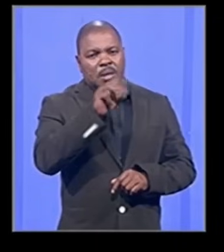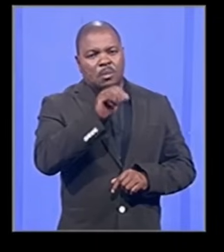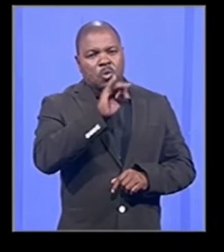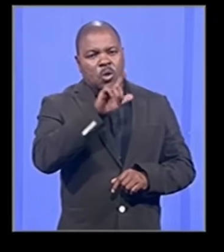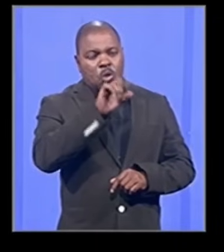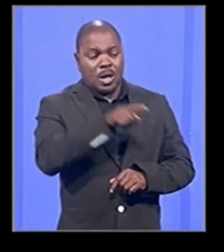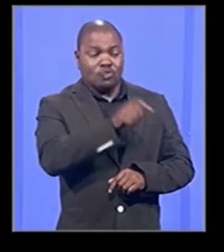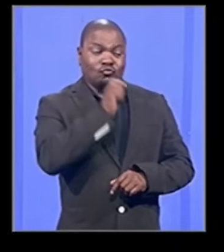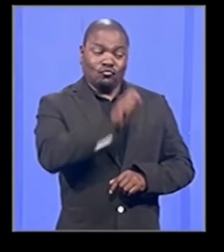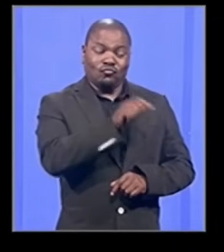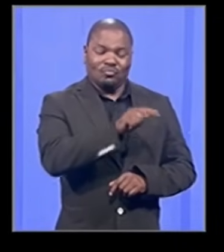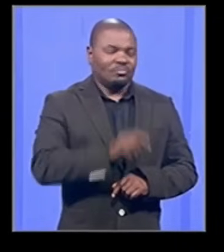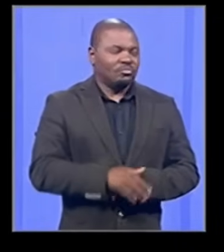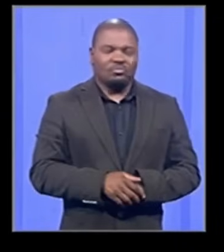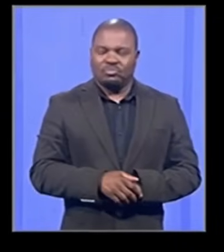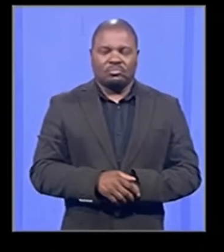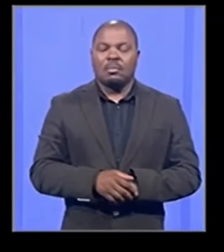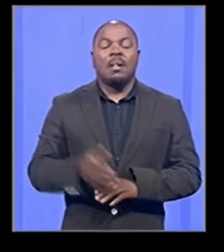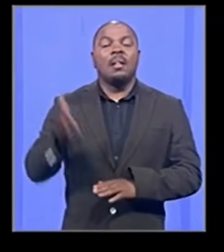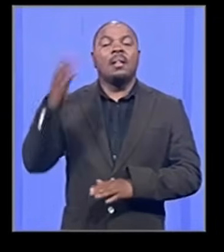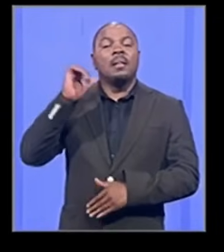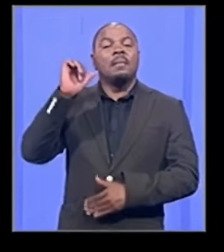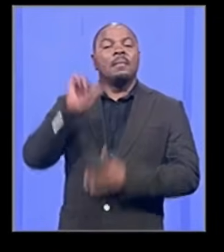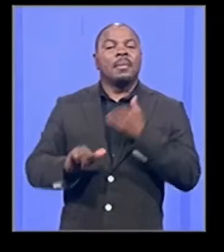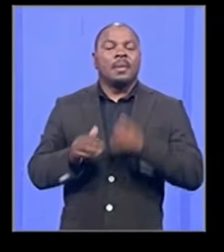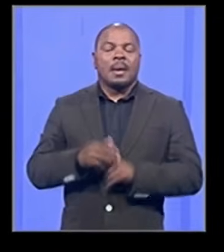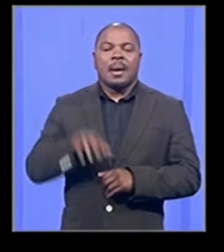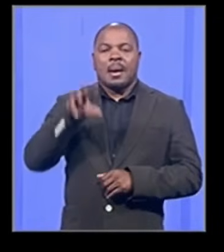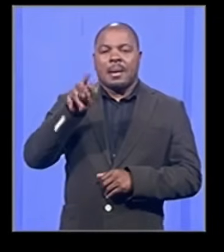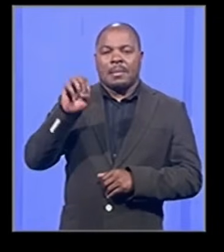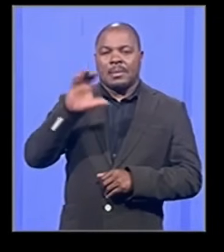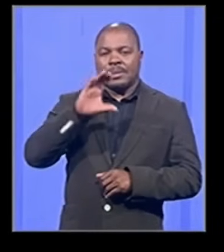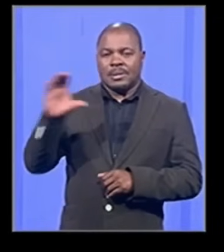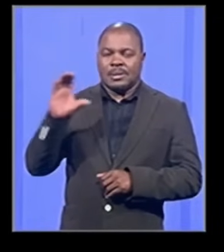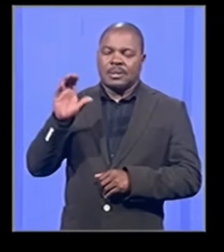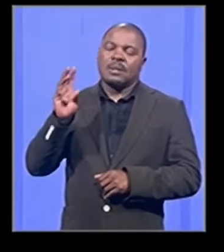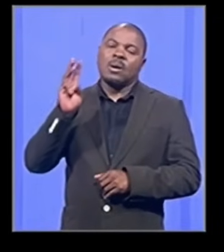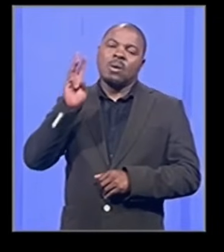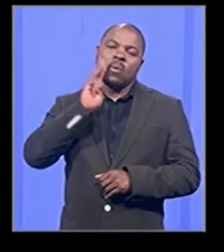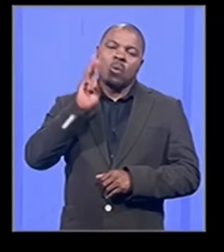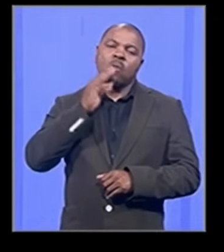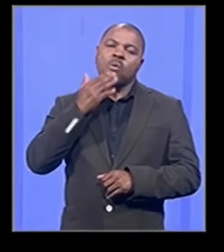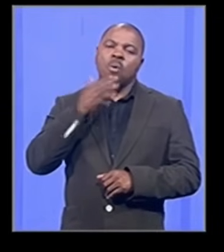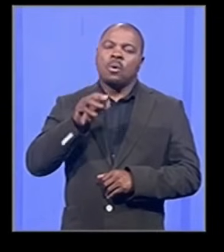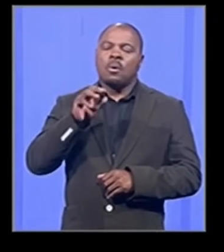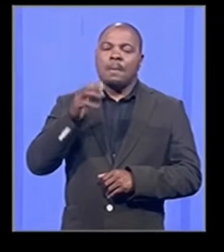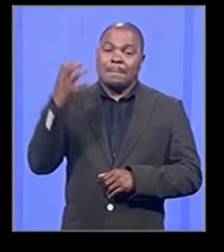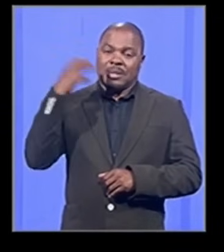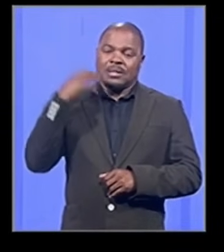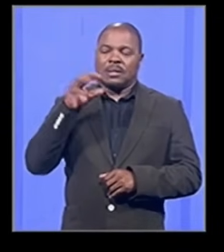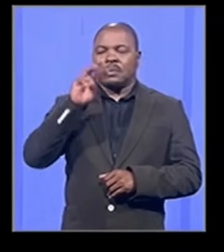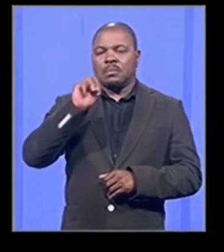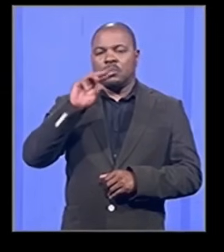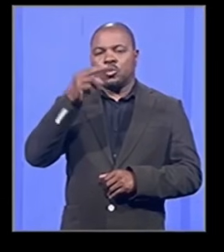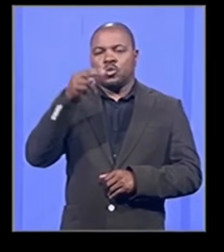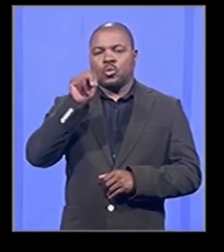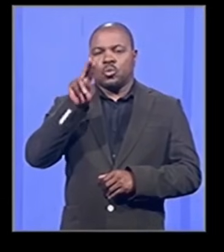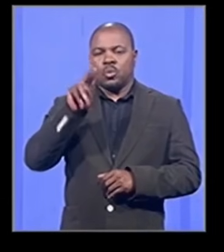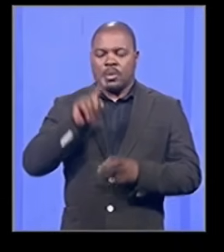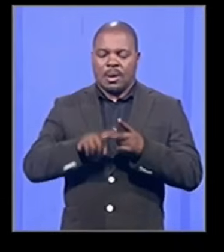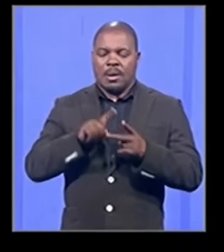West. Mo kgweding e fetileng tona ya metsi le kgelelo leswe Senzo Mchunu a patilwe ke